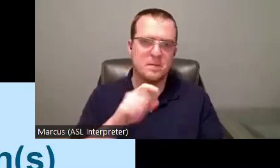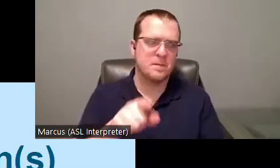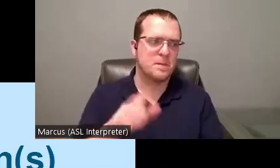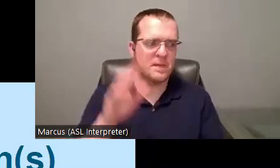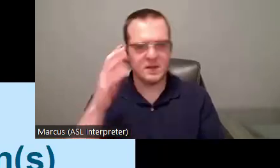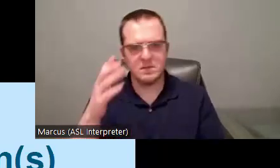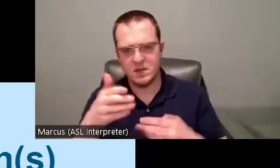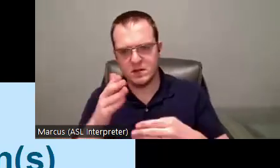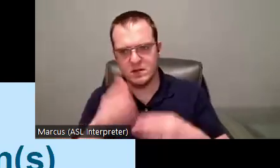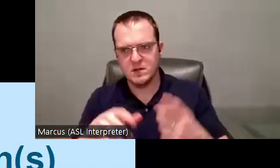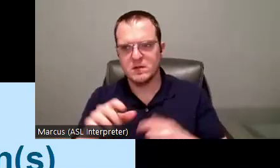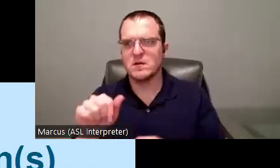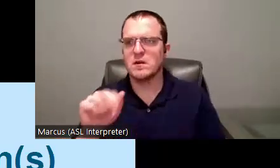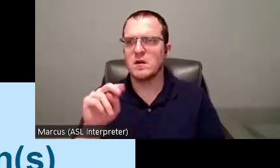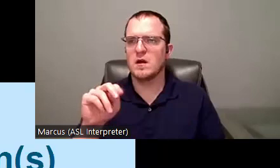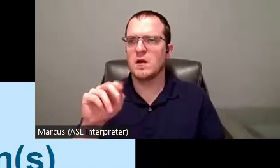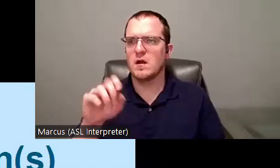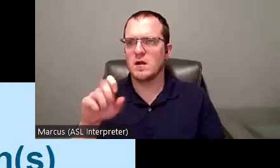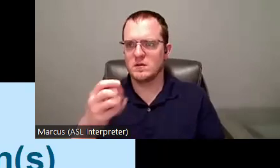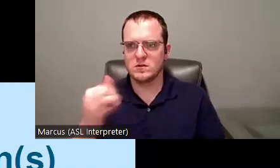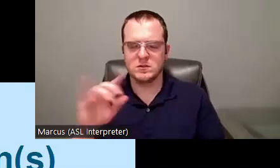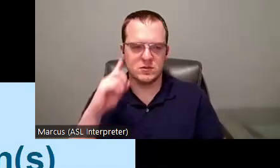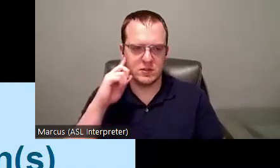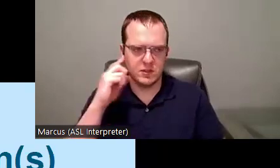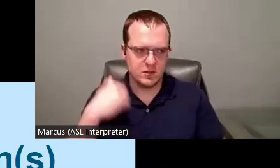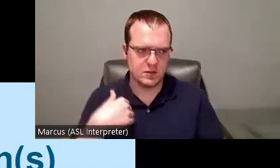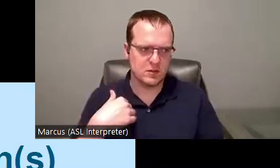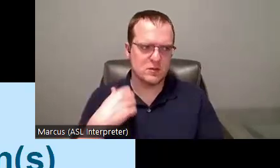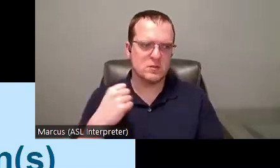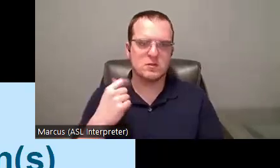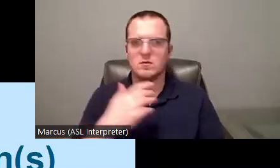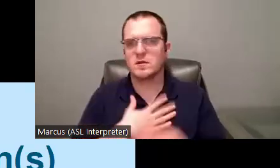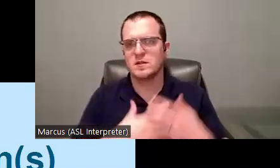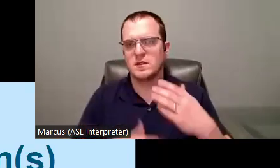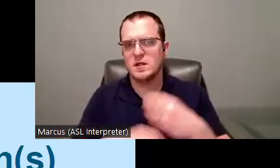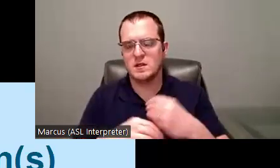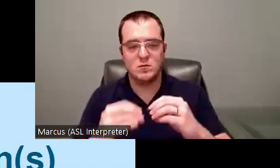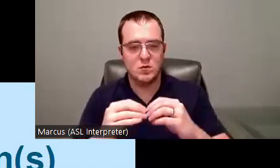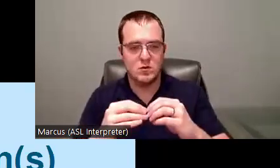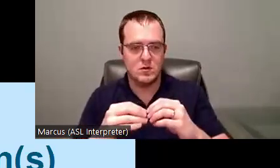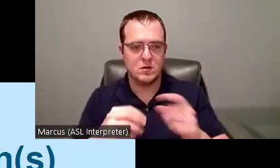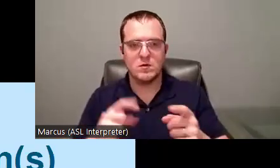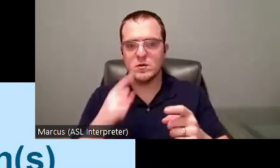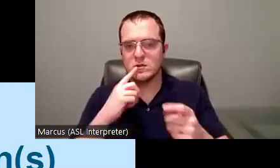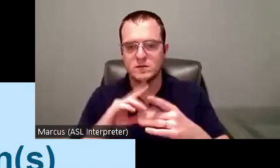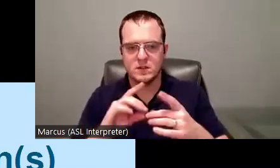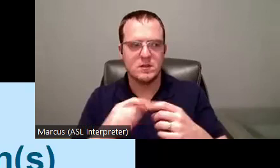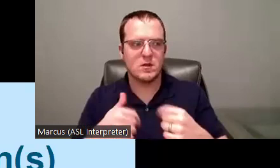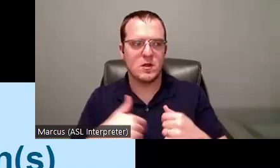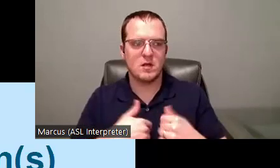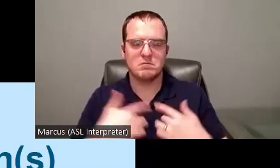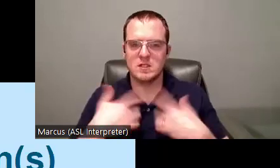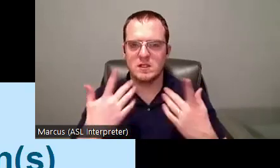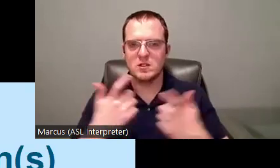it. So Annette, she can still hear us, so please add more. What you've stated is, I am delighted to